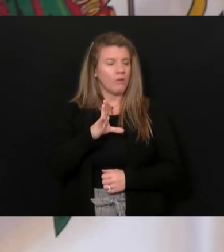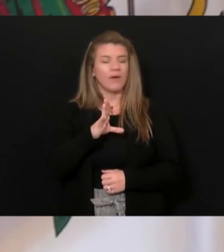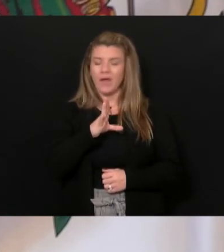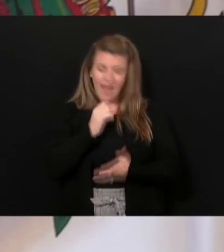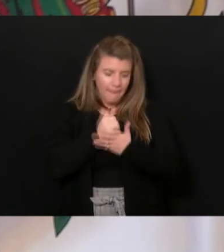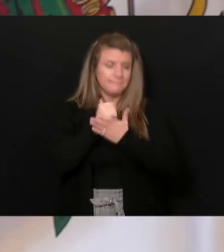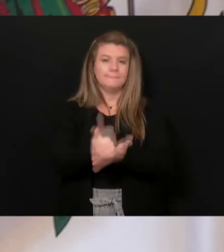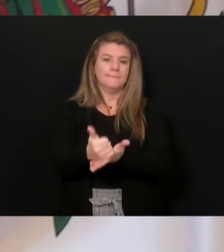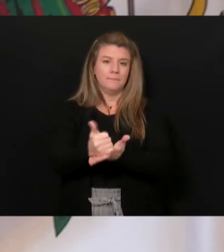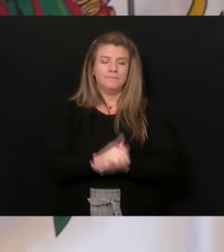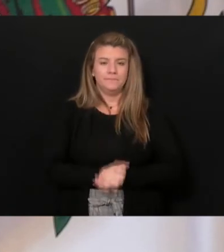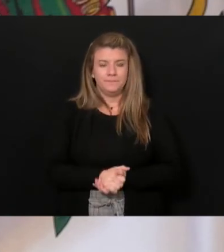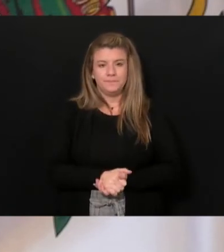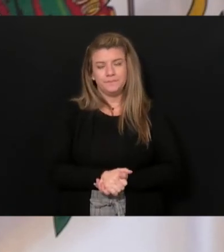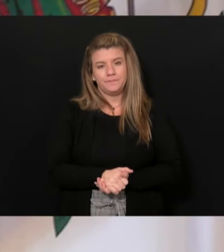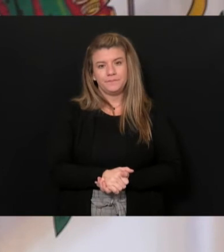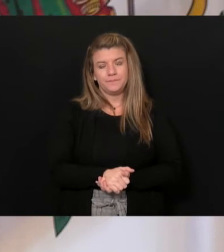back.